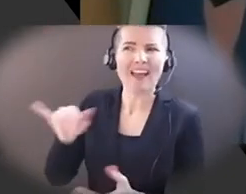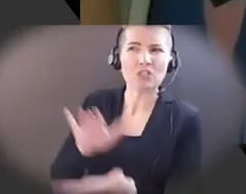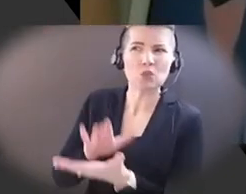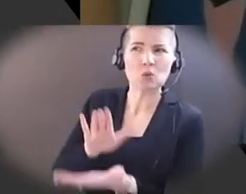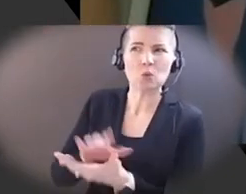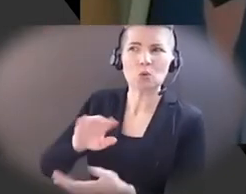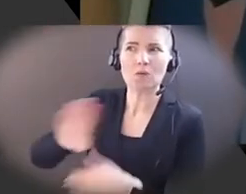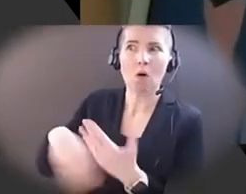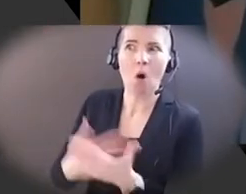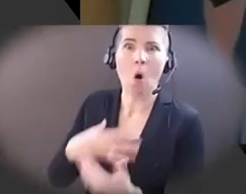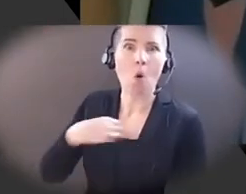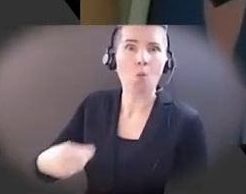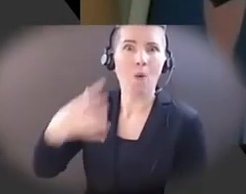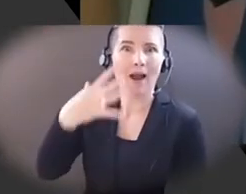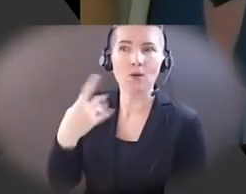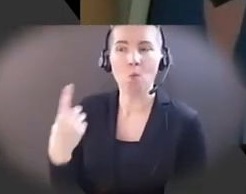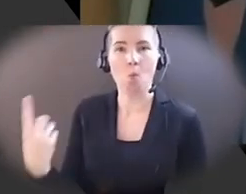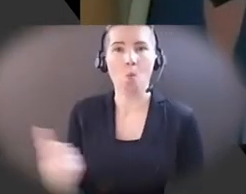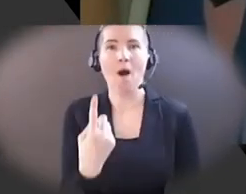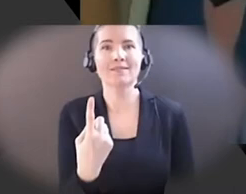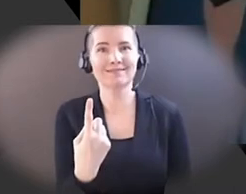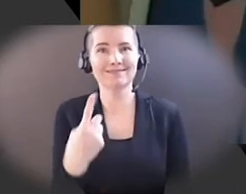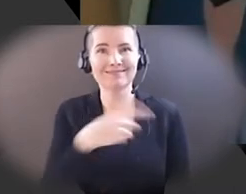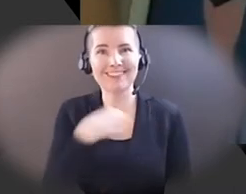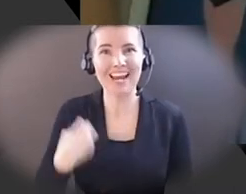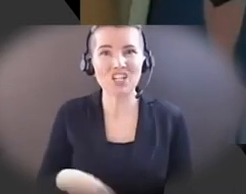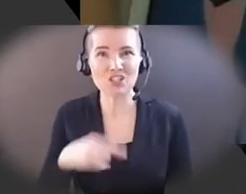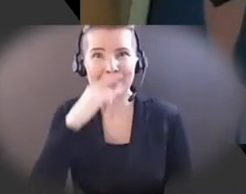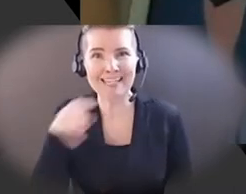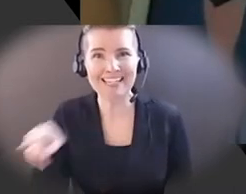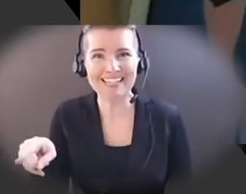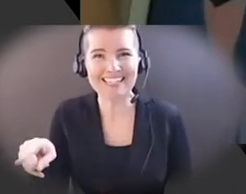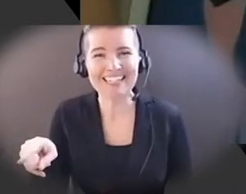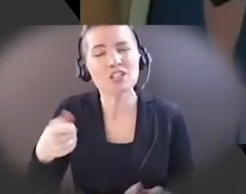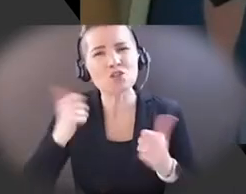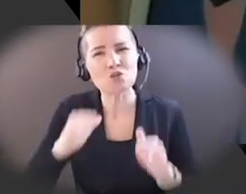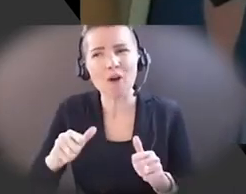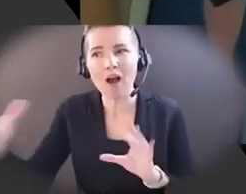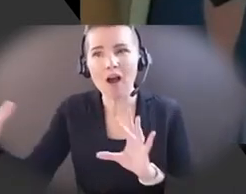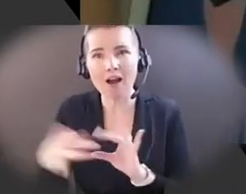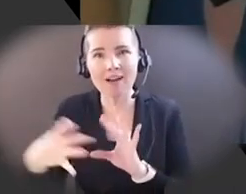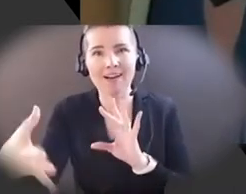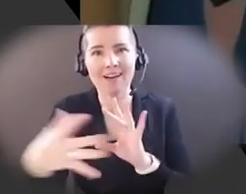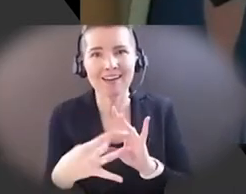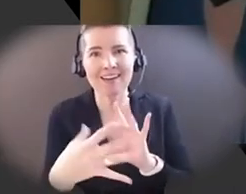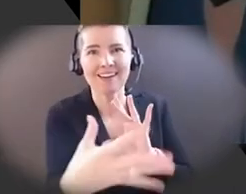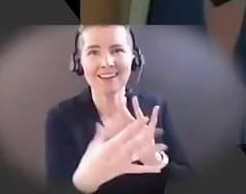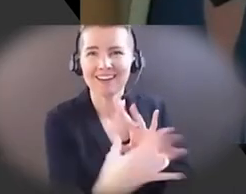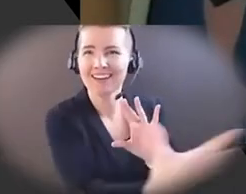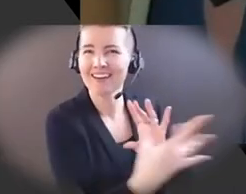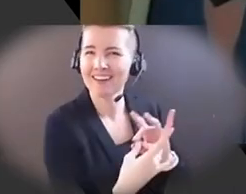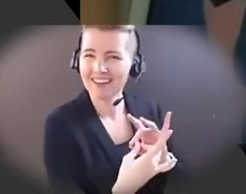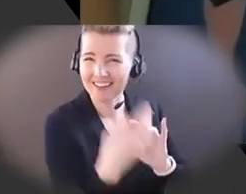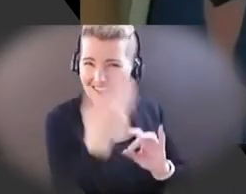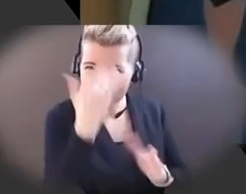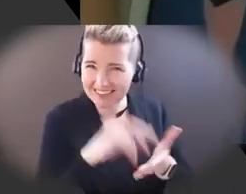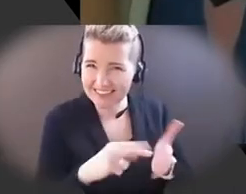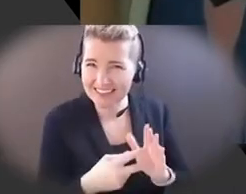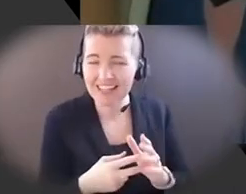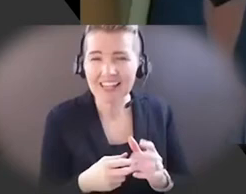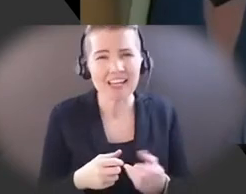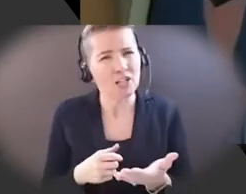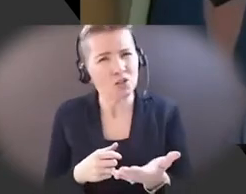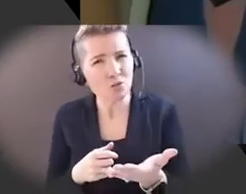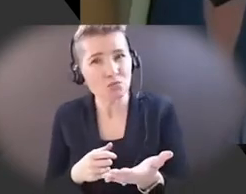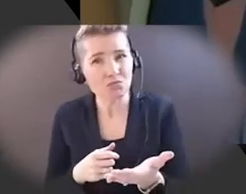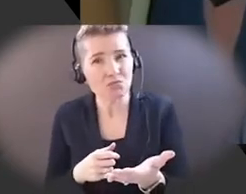yeah, yeah. Kind of yeah. Like bringing together those connections of cultural community, because I think that's important. Do you have like, maybe